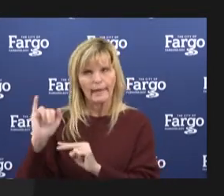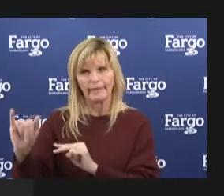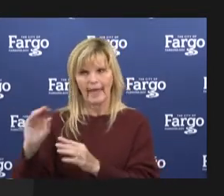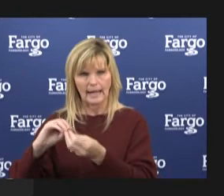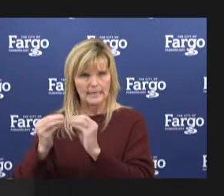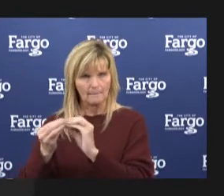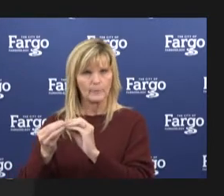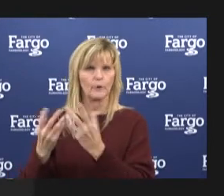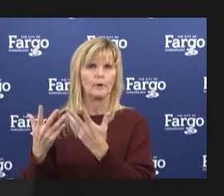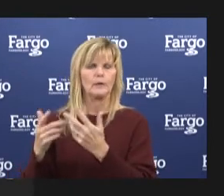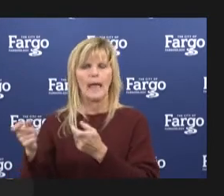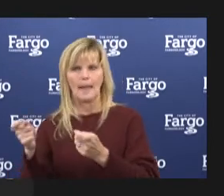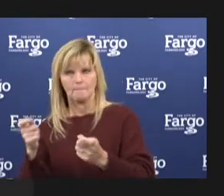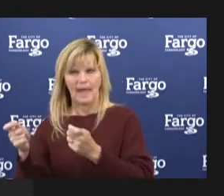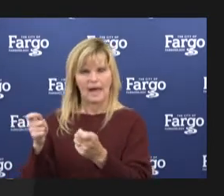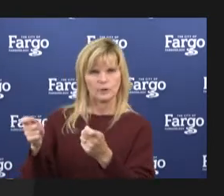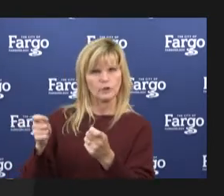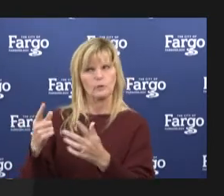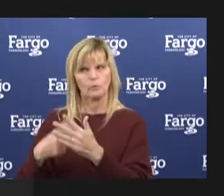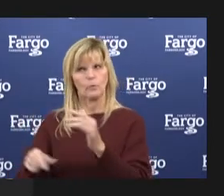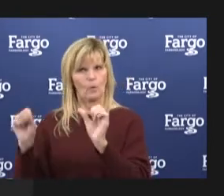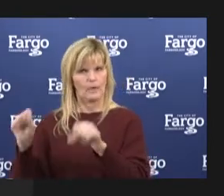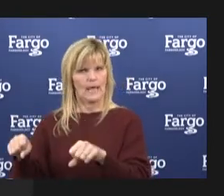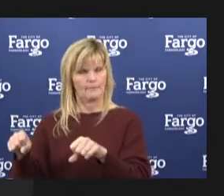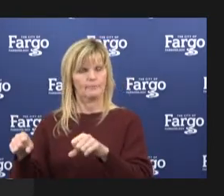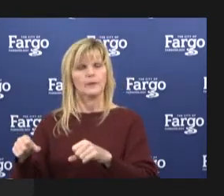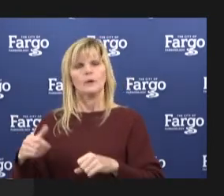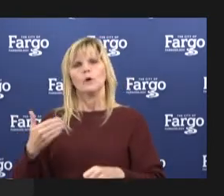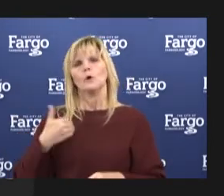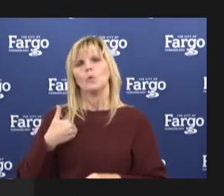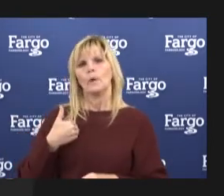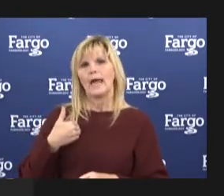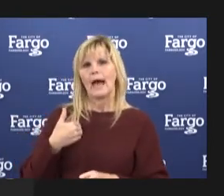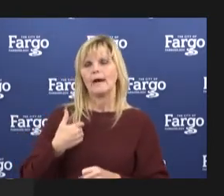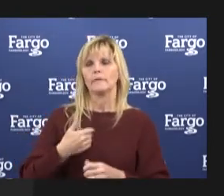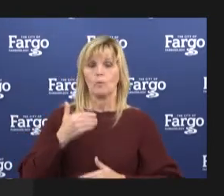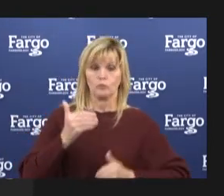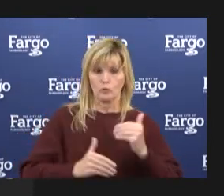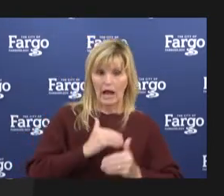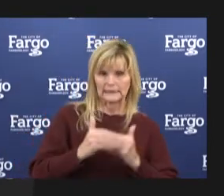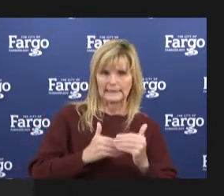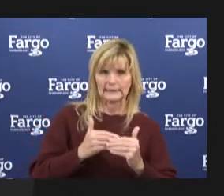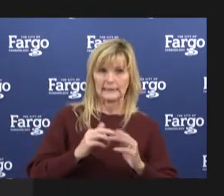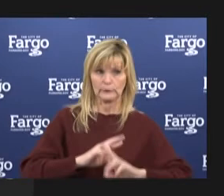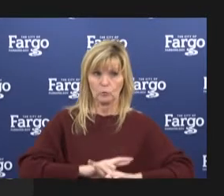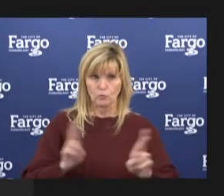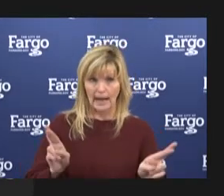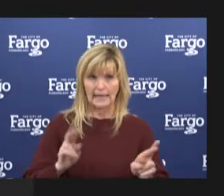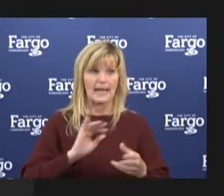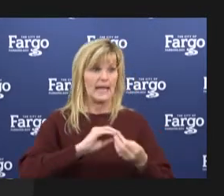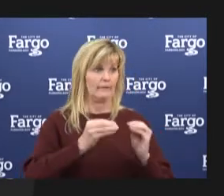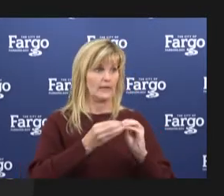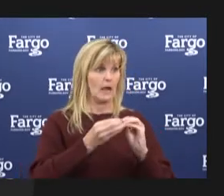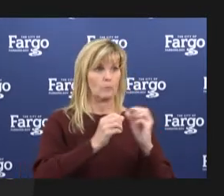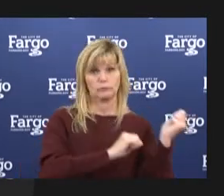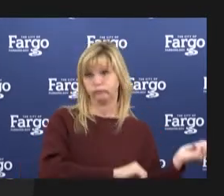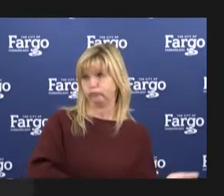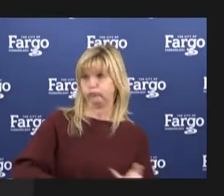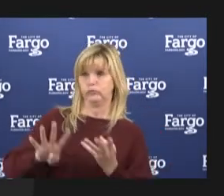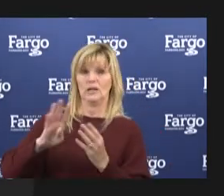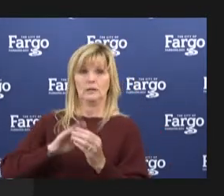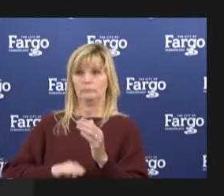and managing to it as appropriate. We have internal processes and surge plans in place to respond to our fluctuations